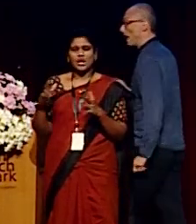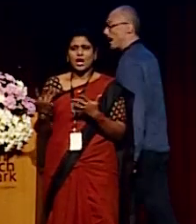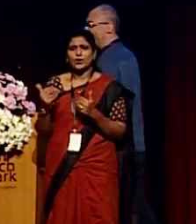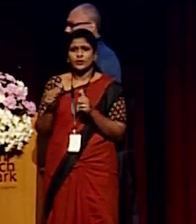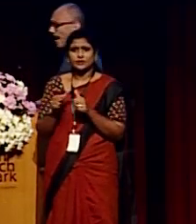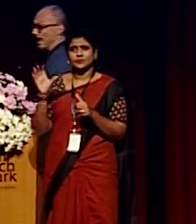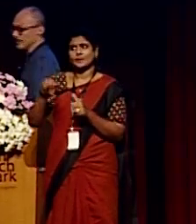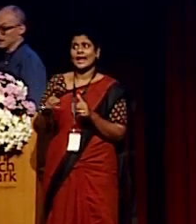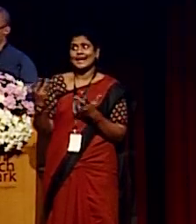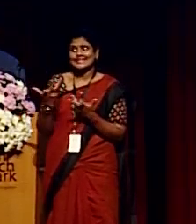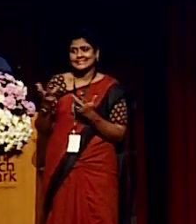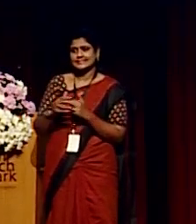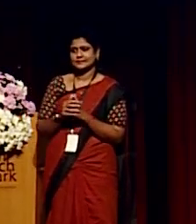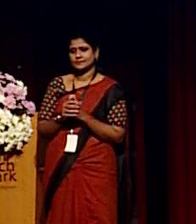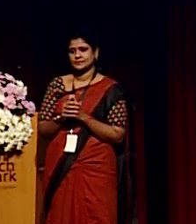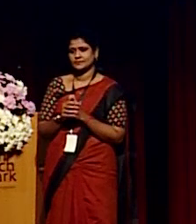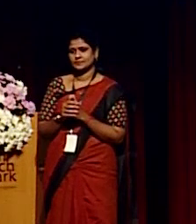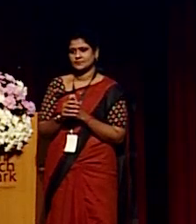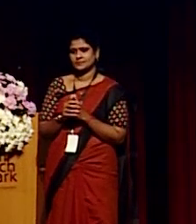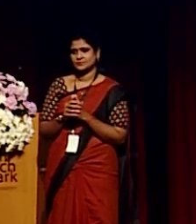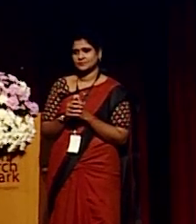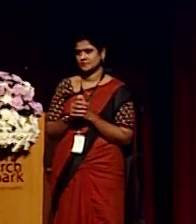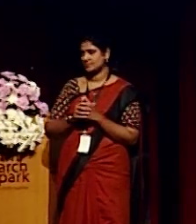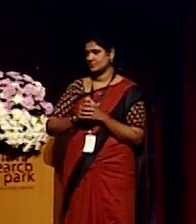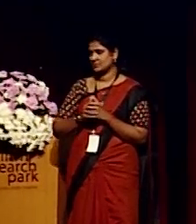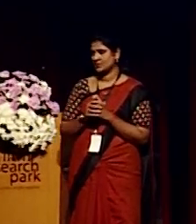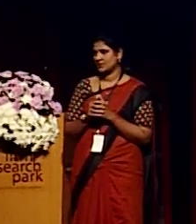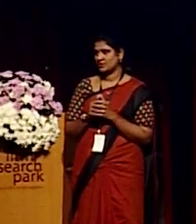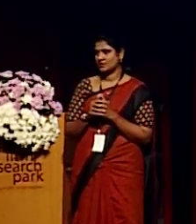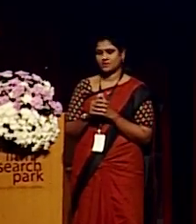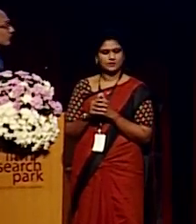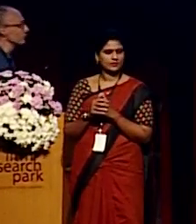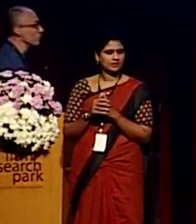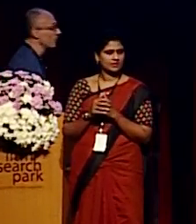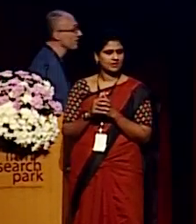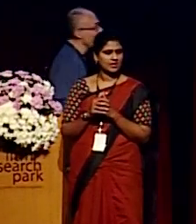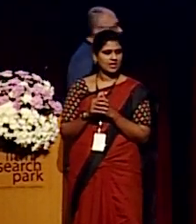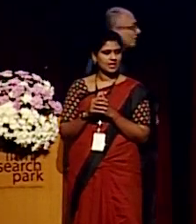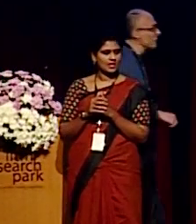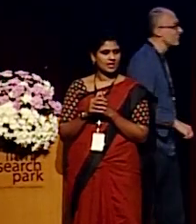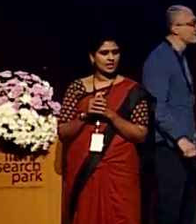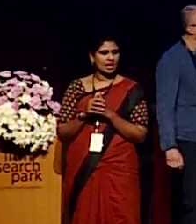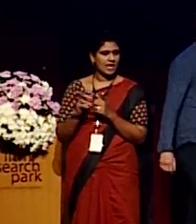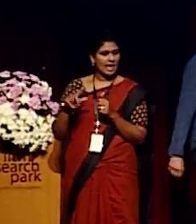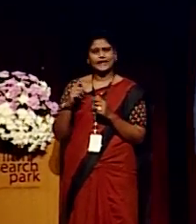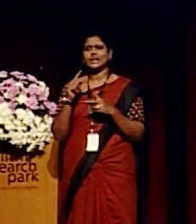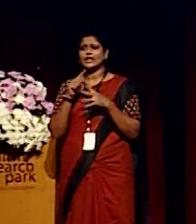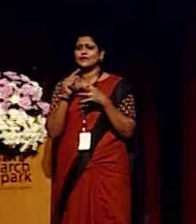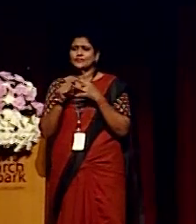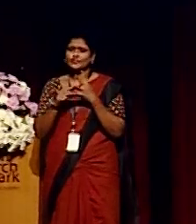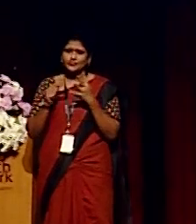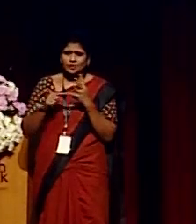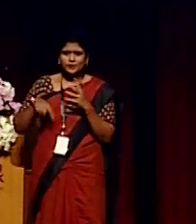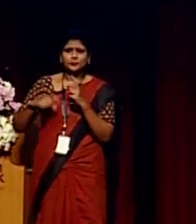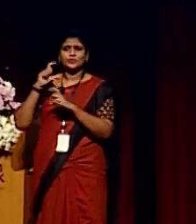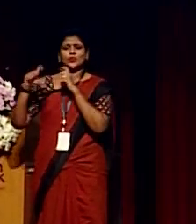things. And that's not all. I've got a few more affiliations. I have an